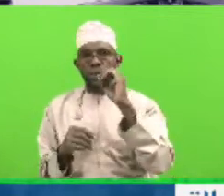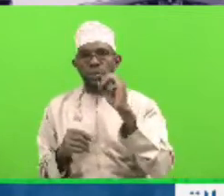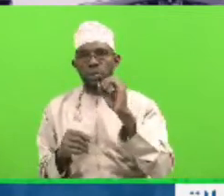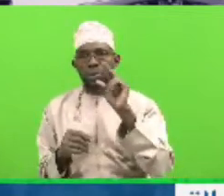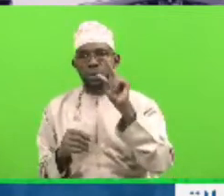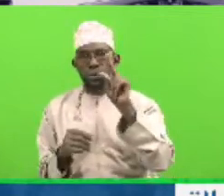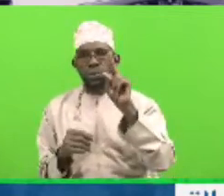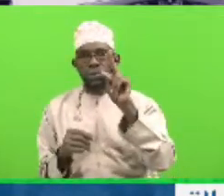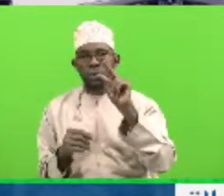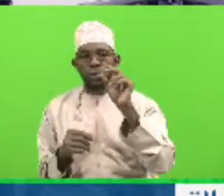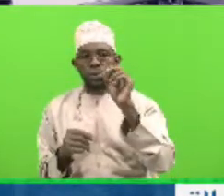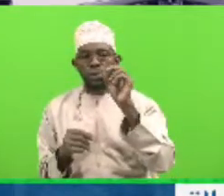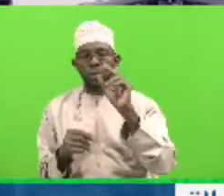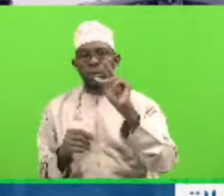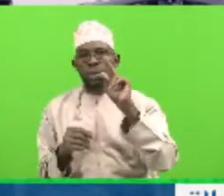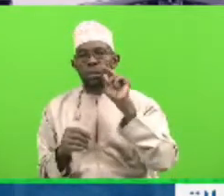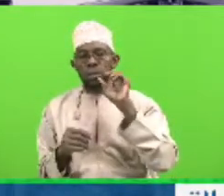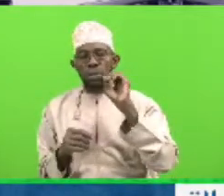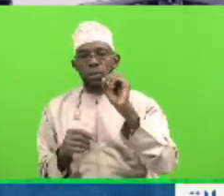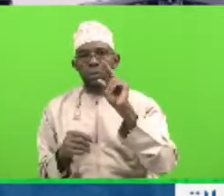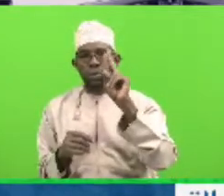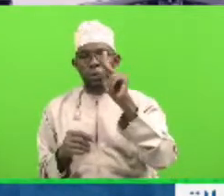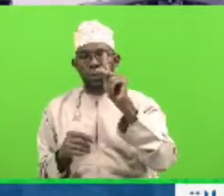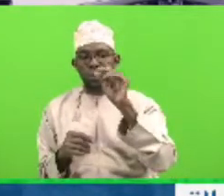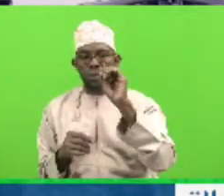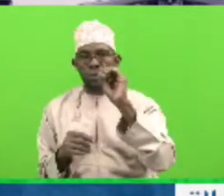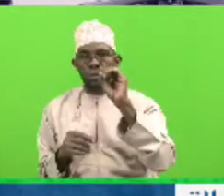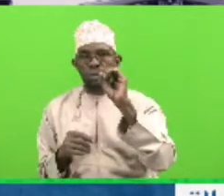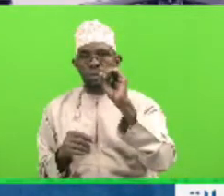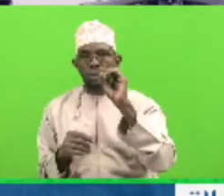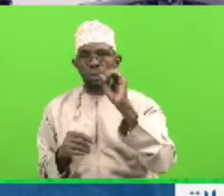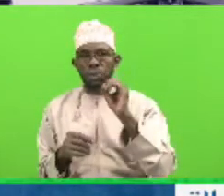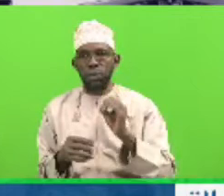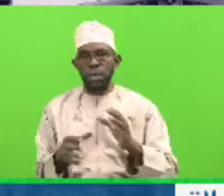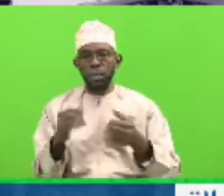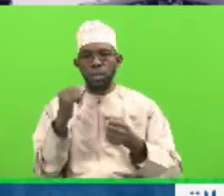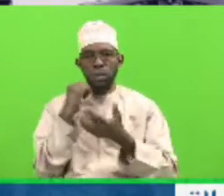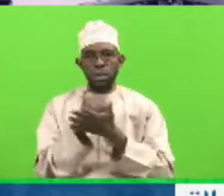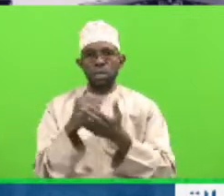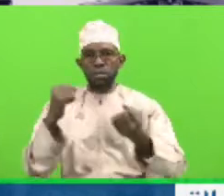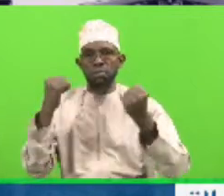true heroes and the patriots of this nation, because they took a stand.